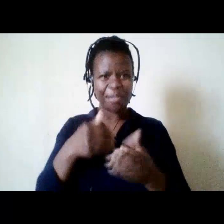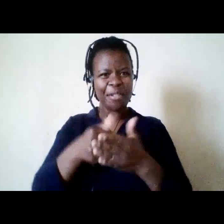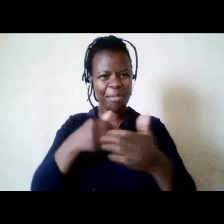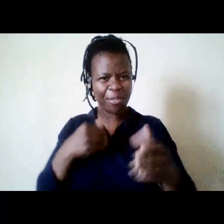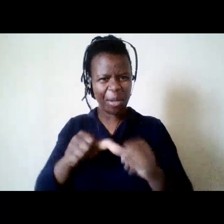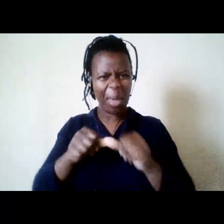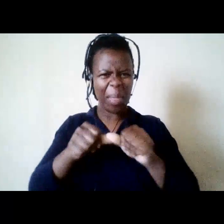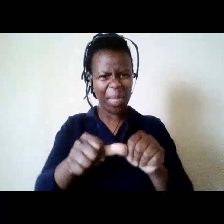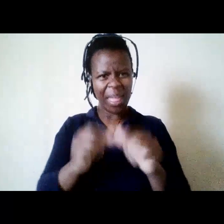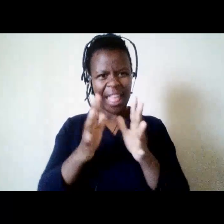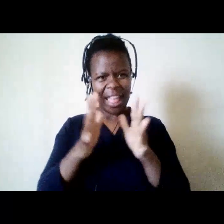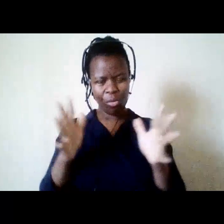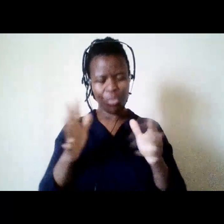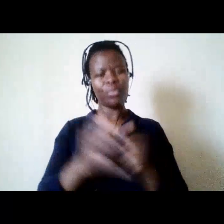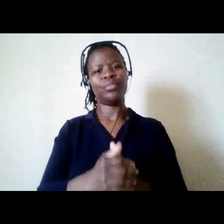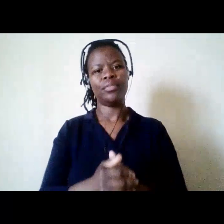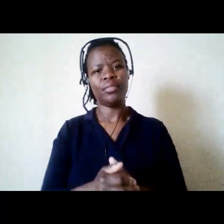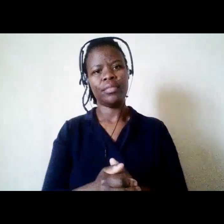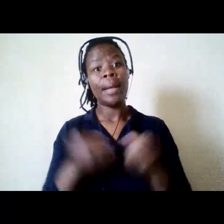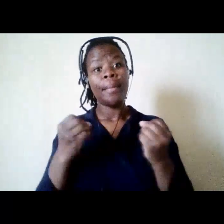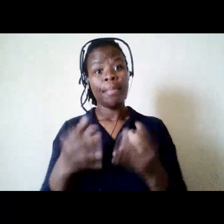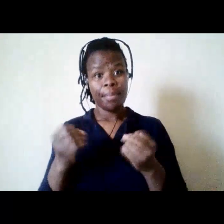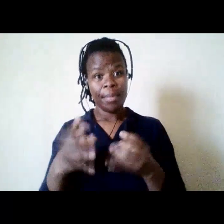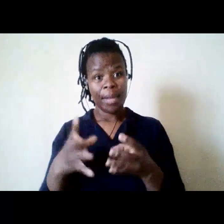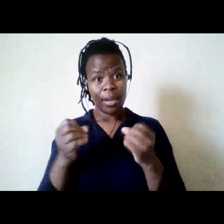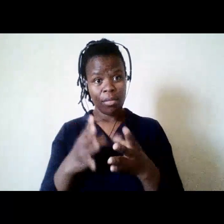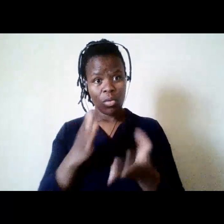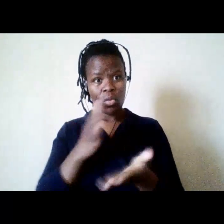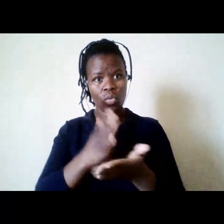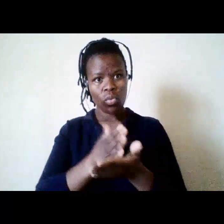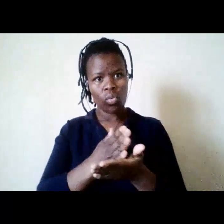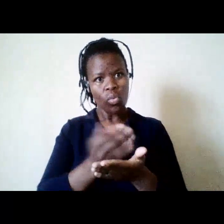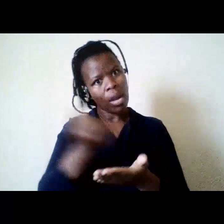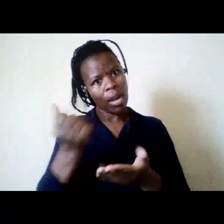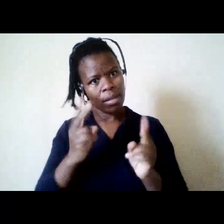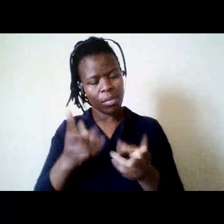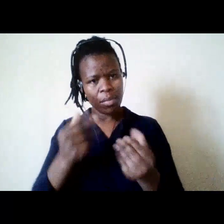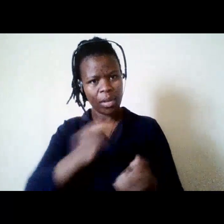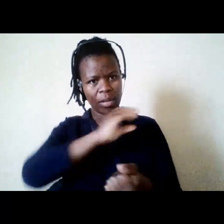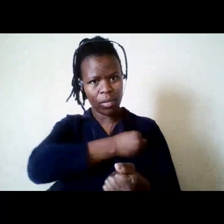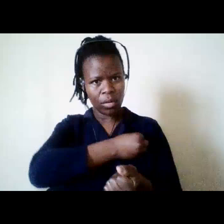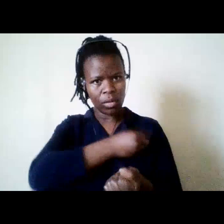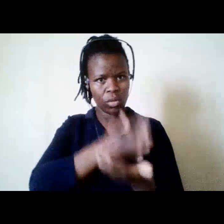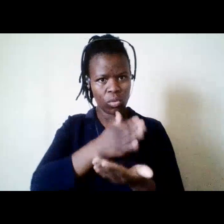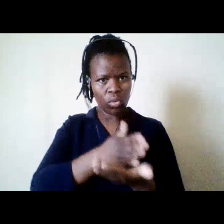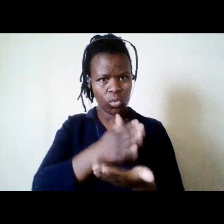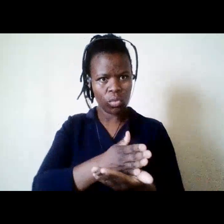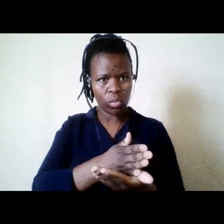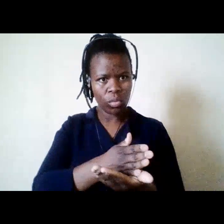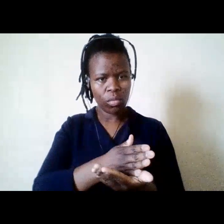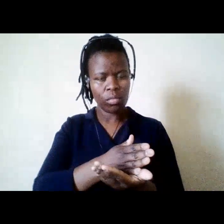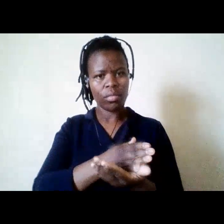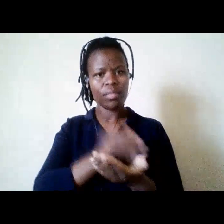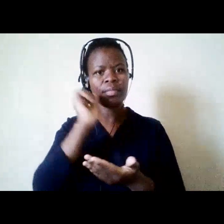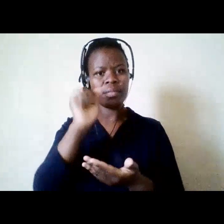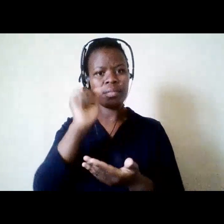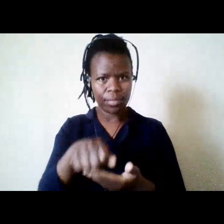is a facility, because for some persons with disabilities, that's actually what they fall back on, Yeah. and Yeah. they get